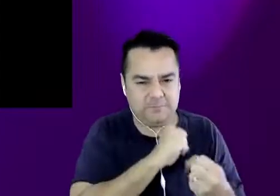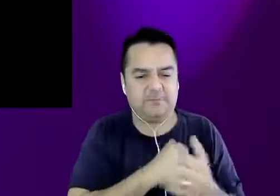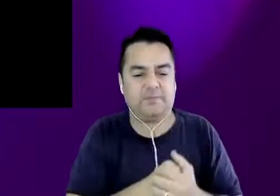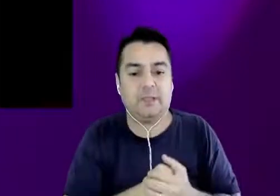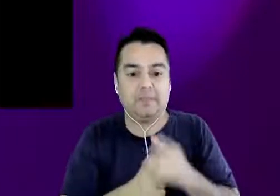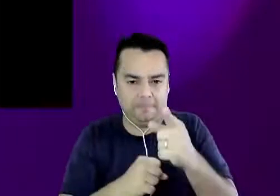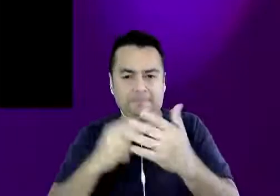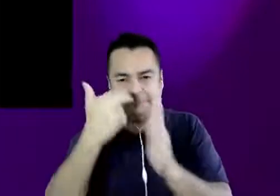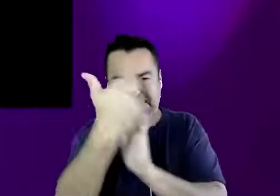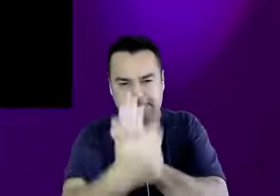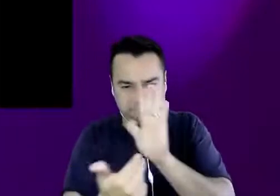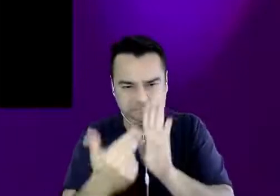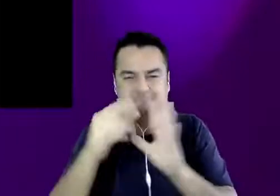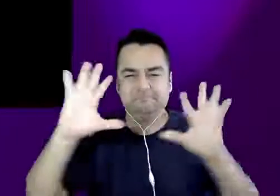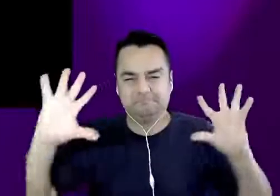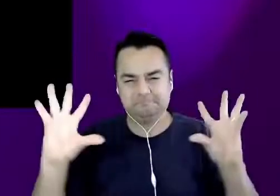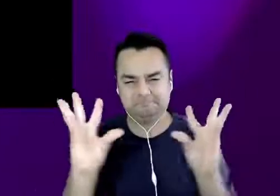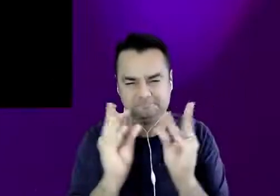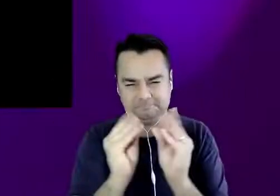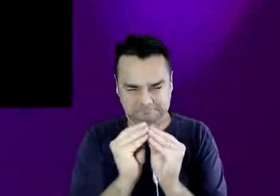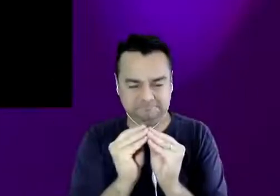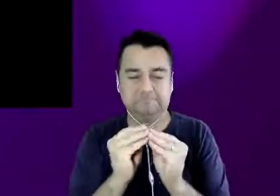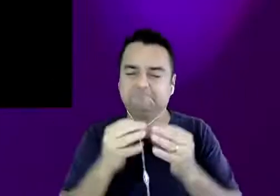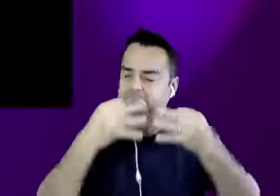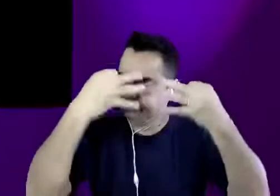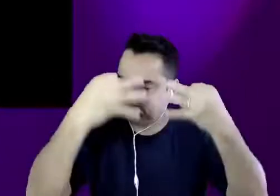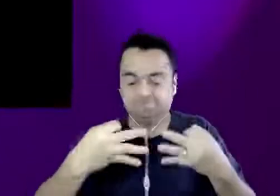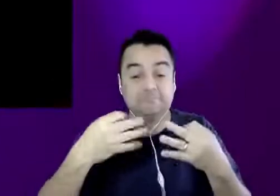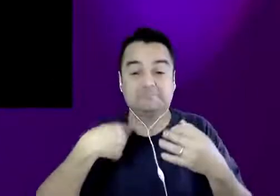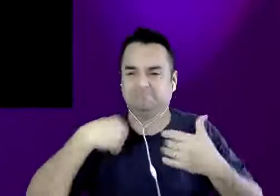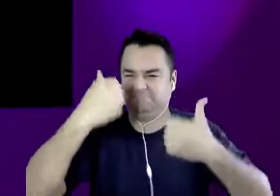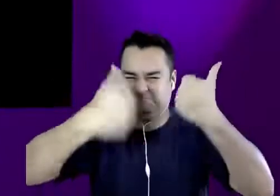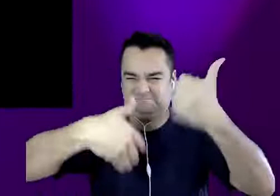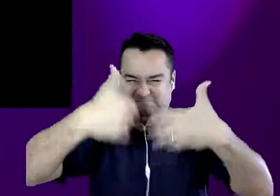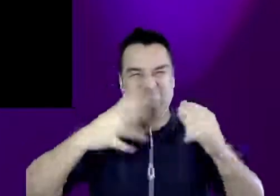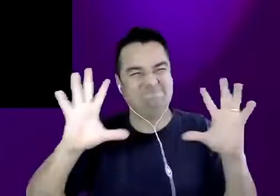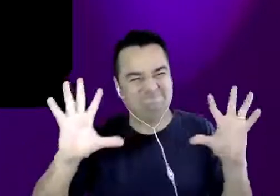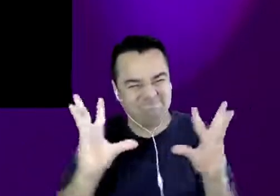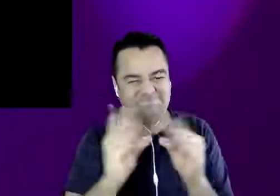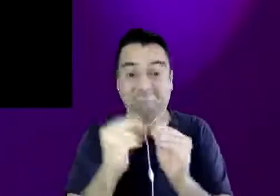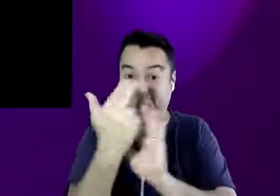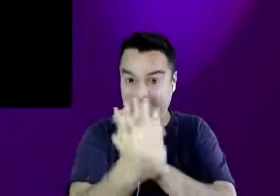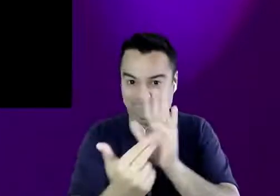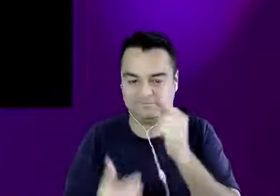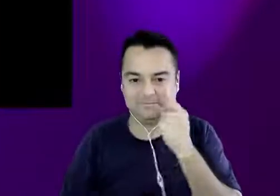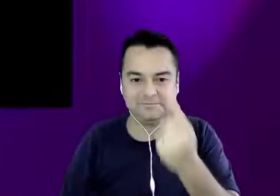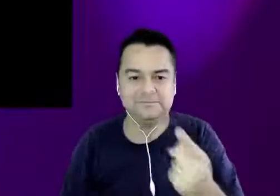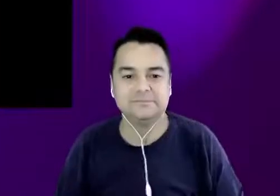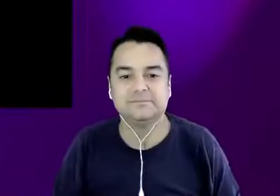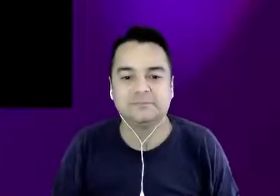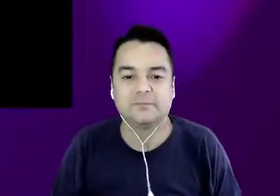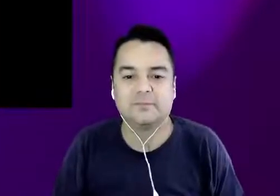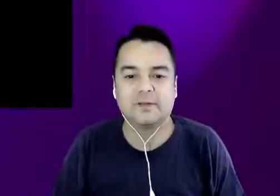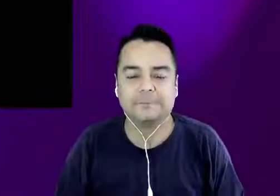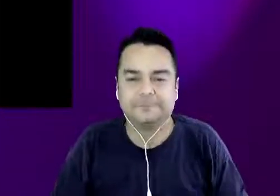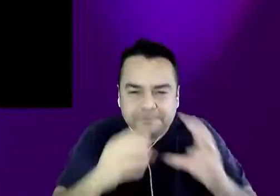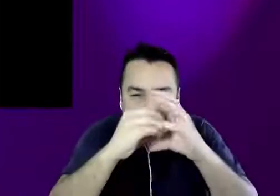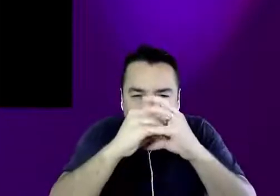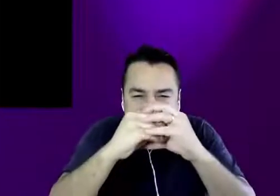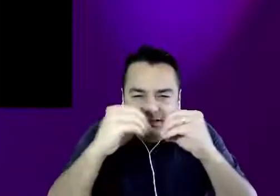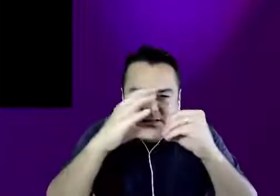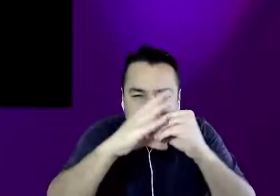to do. If a cell becomes senile,